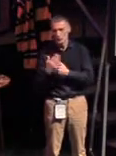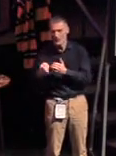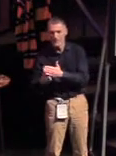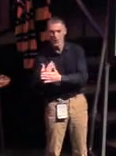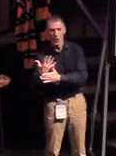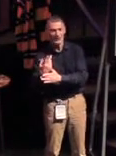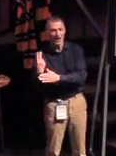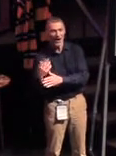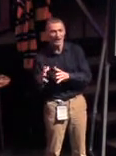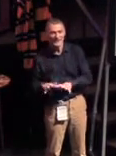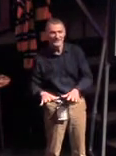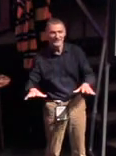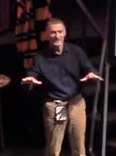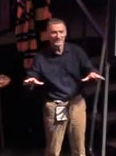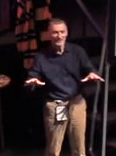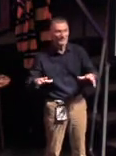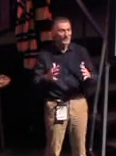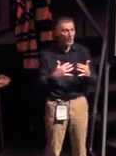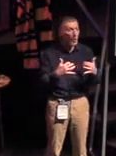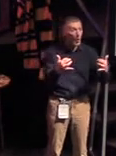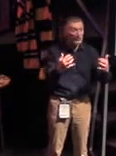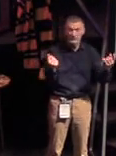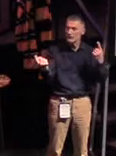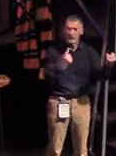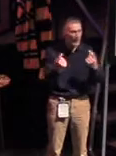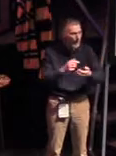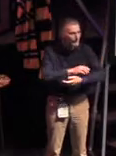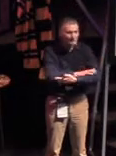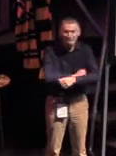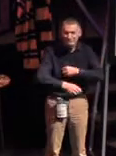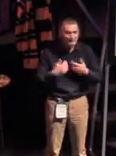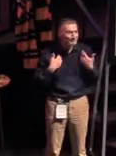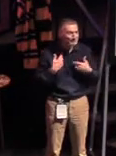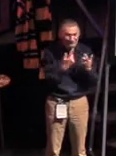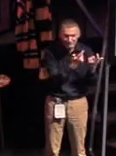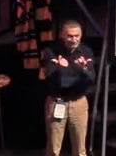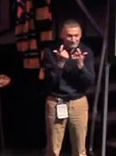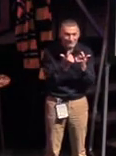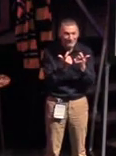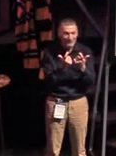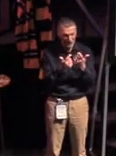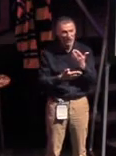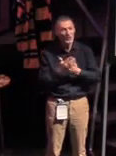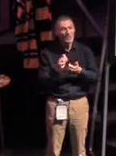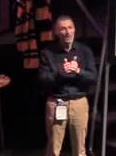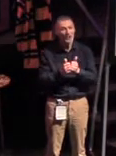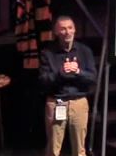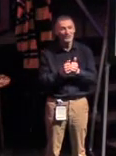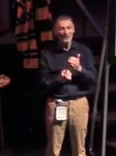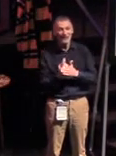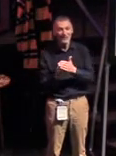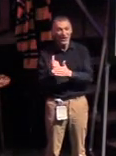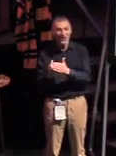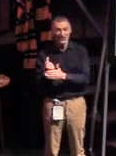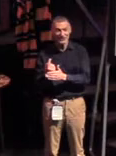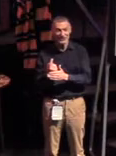seen audiences embrace new opportunities, and we've seen really exciting new partnerships emerge. After the thrilling roller coaster